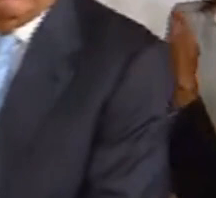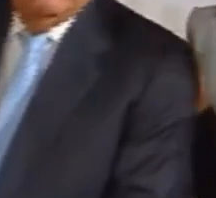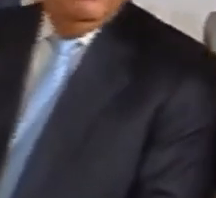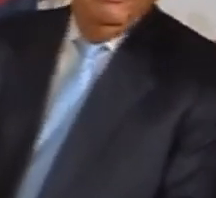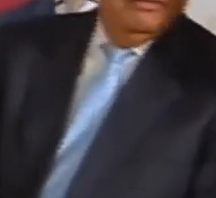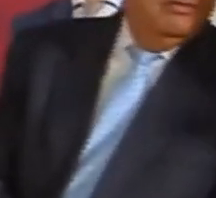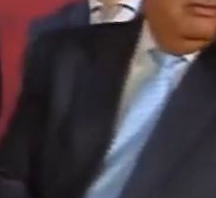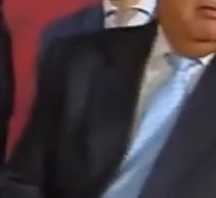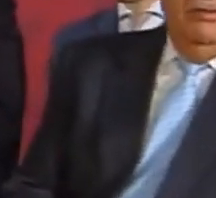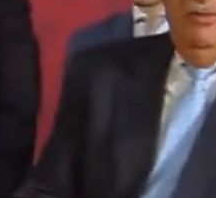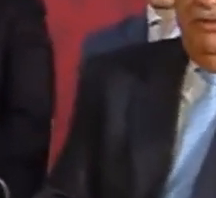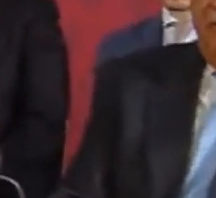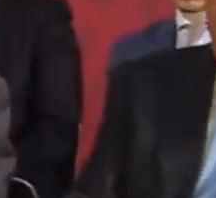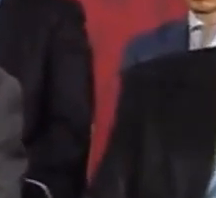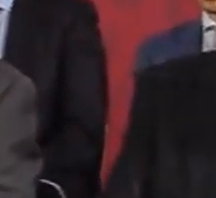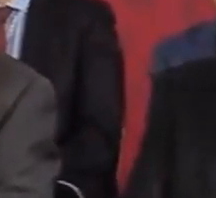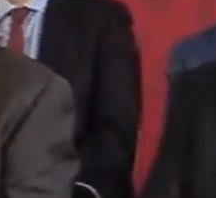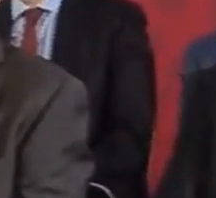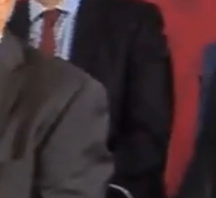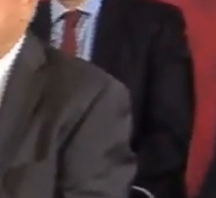Two women.